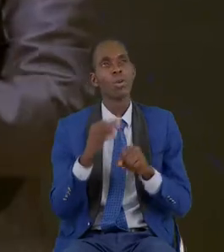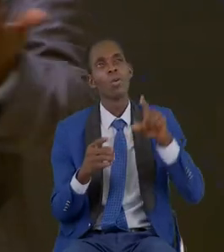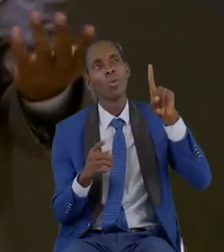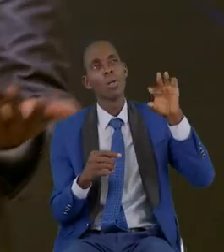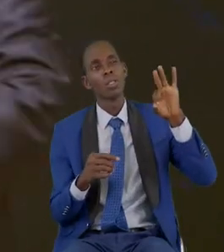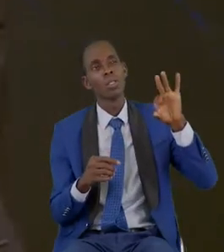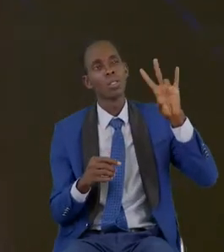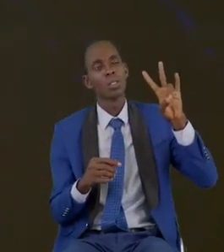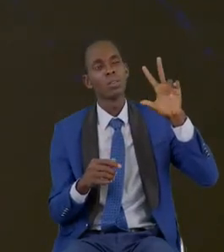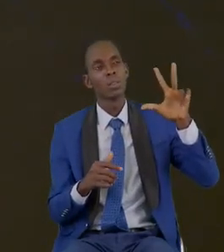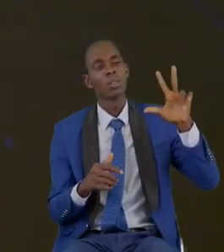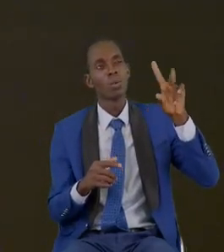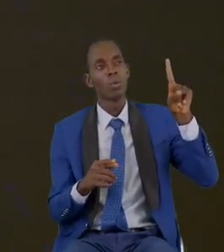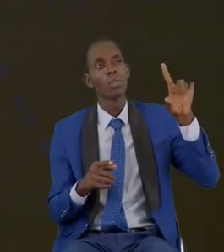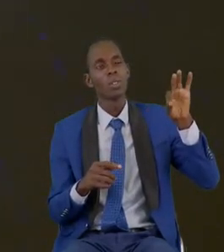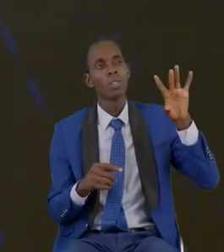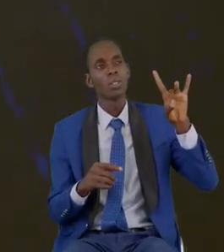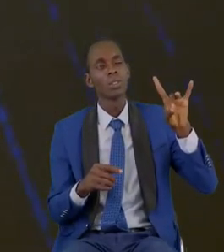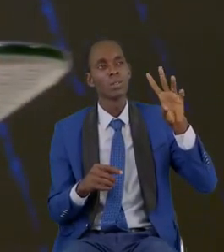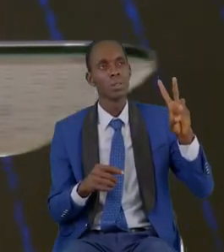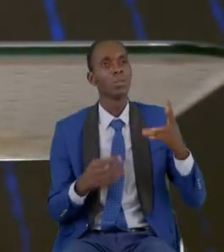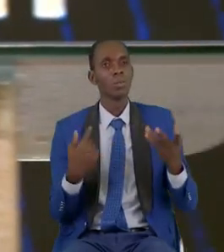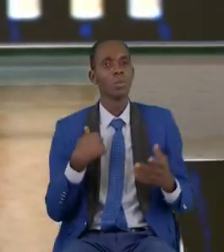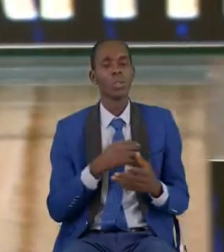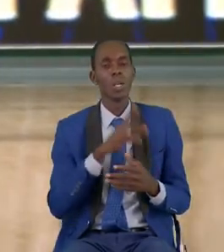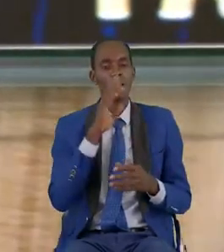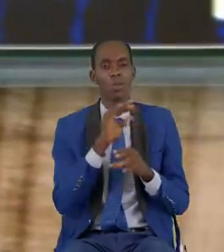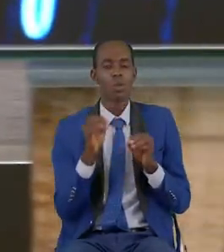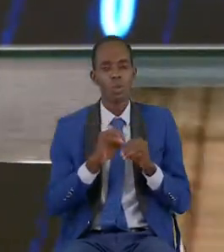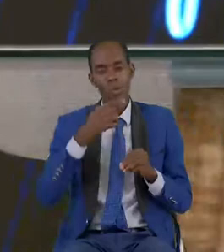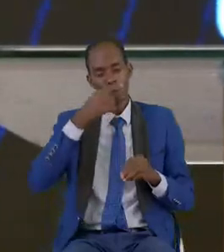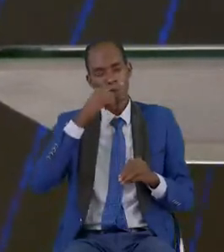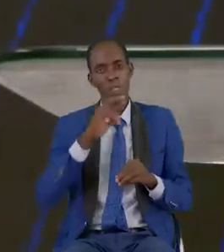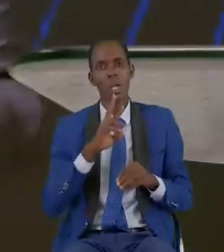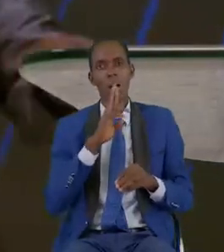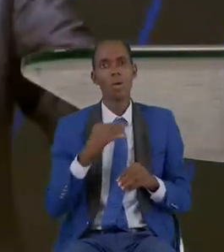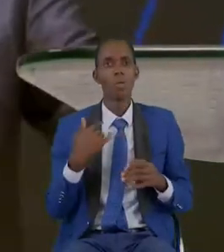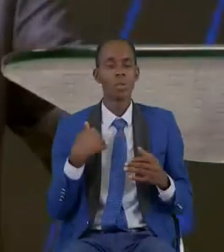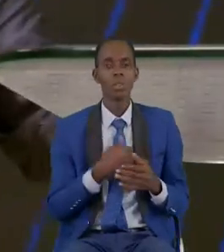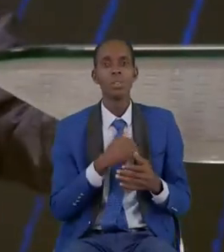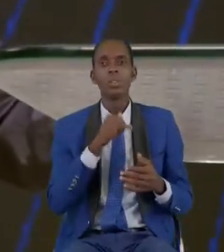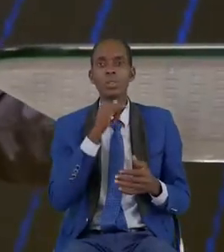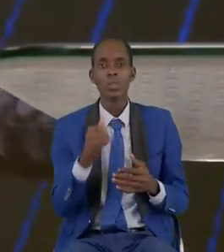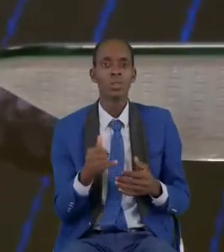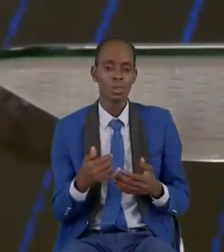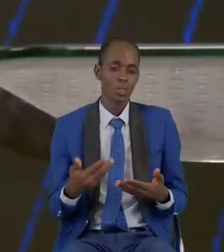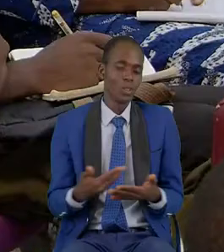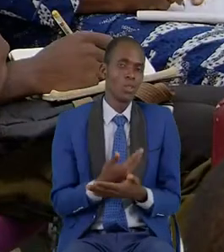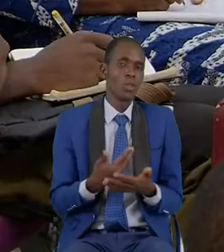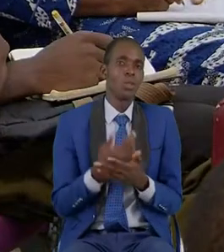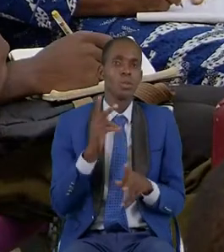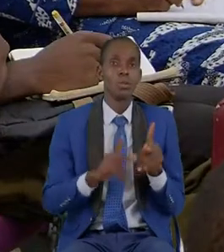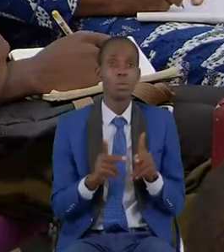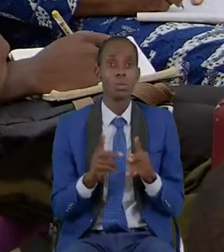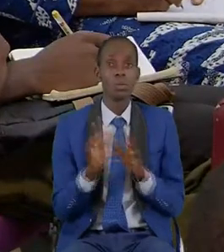1973, 77. Have we not changed? Look at where we are now. Are we now not modern? Modern. Your Bible has become modern.